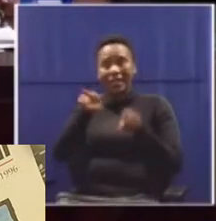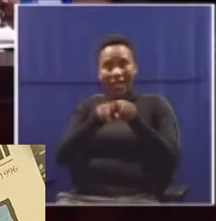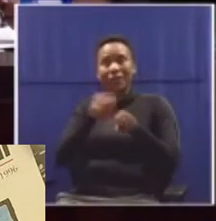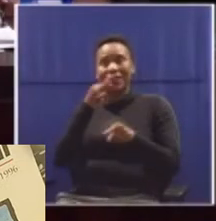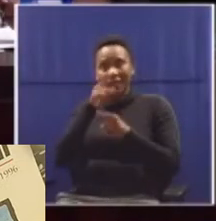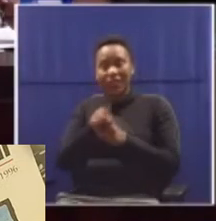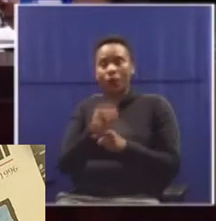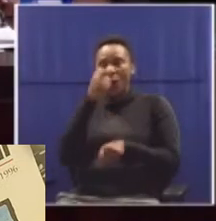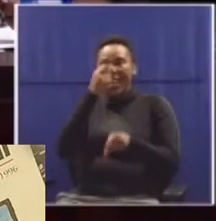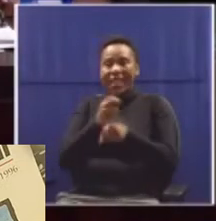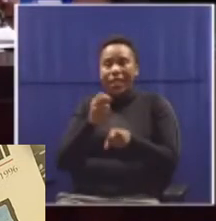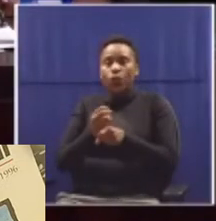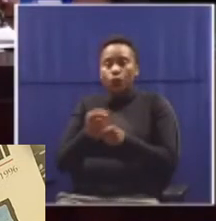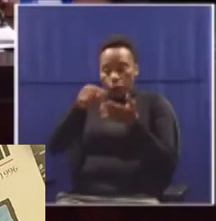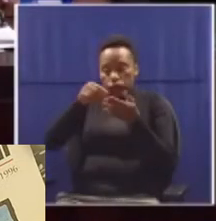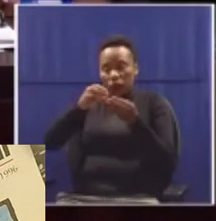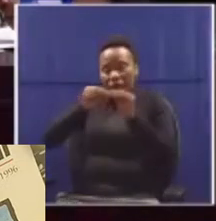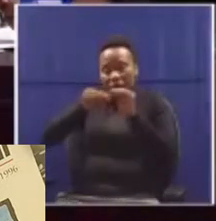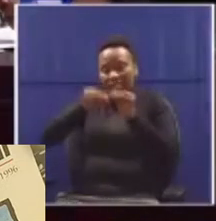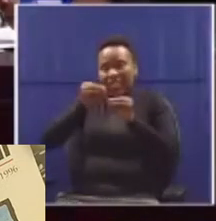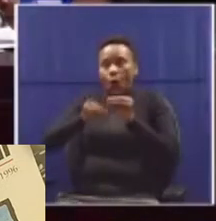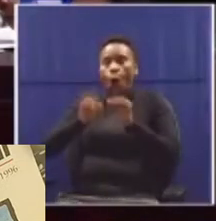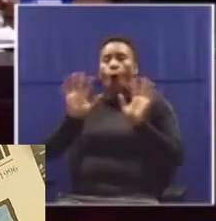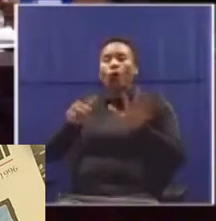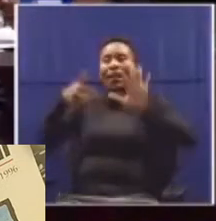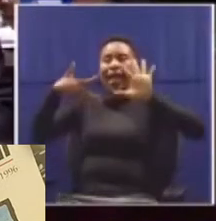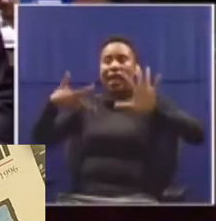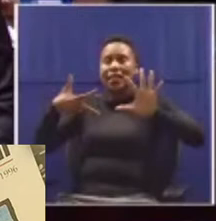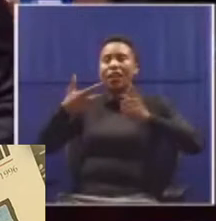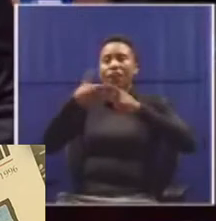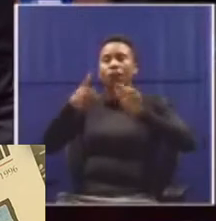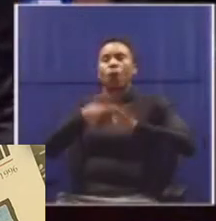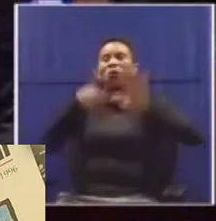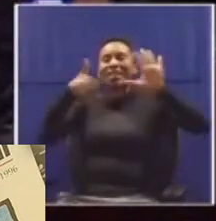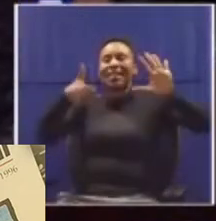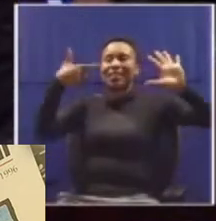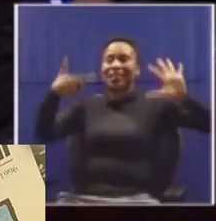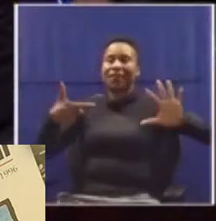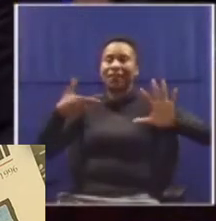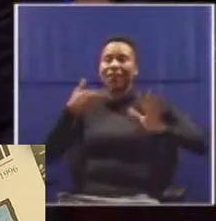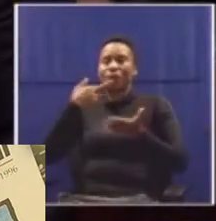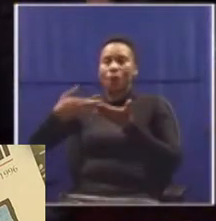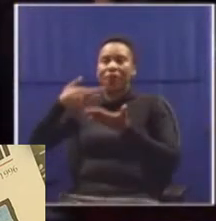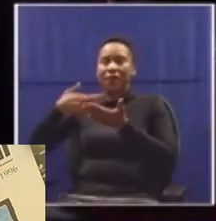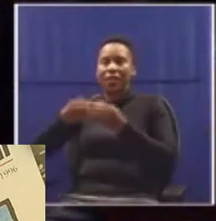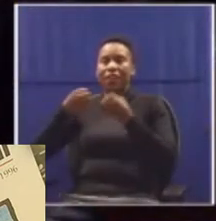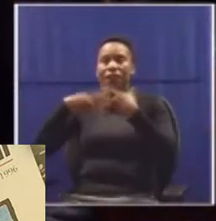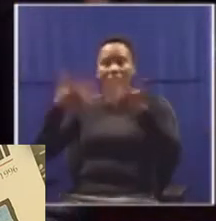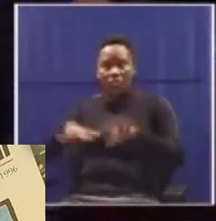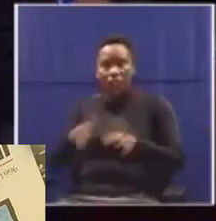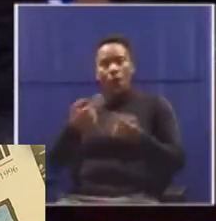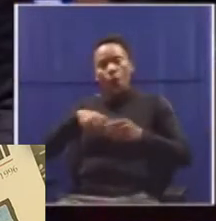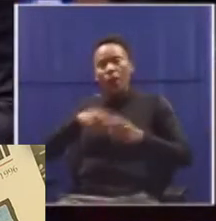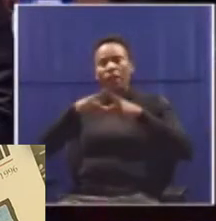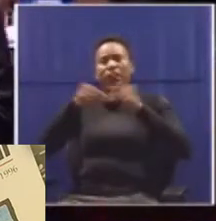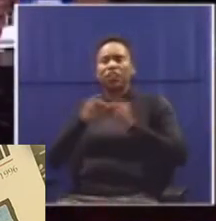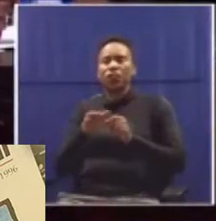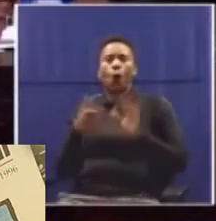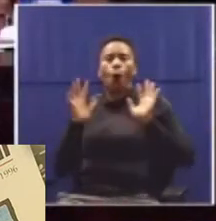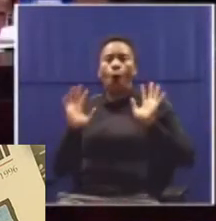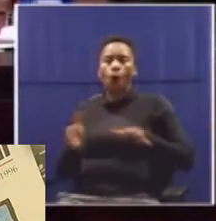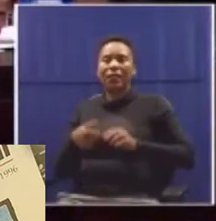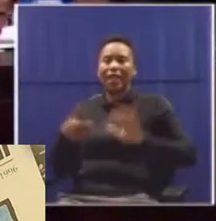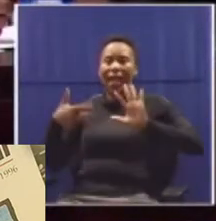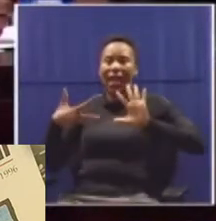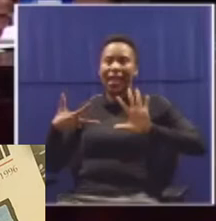eight strategic deficiencies down from 67 recommended actions for which we have been given the next two